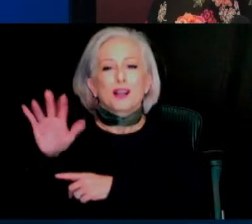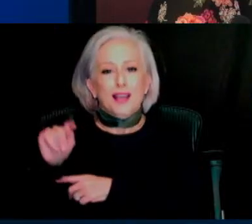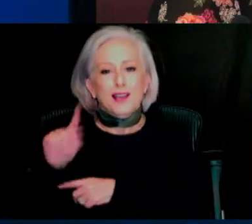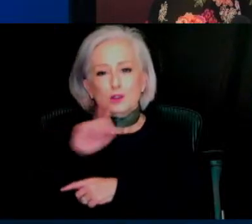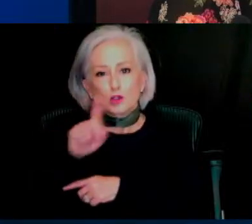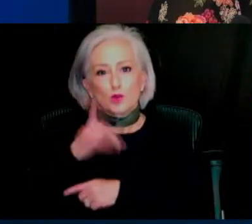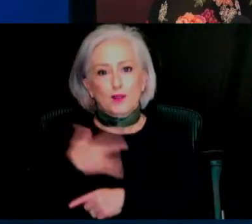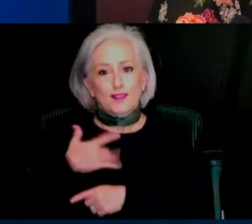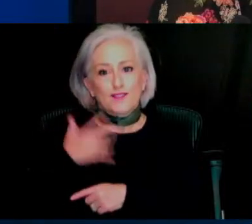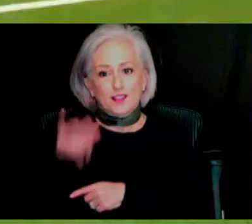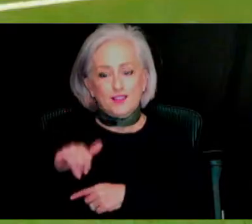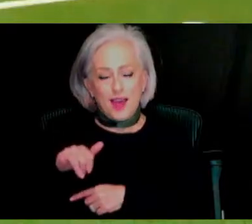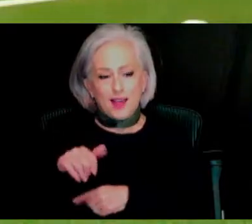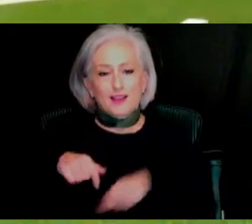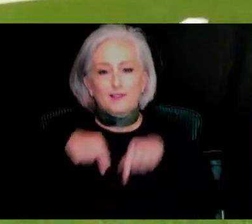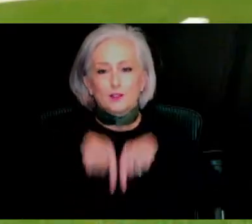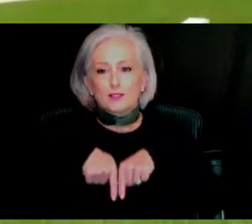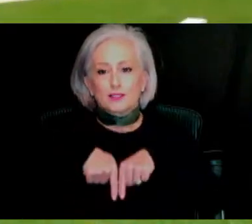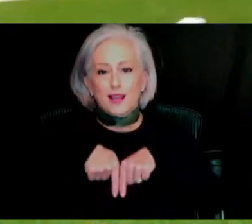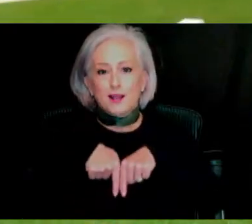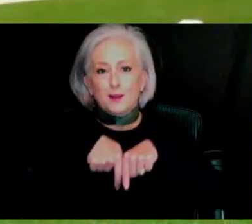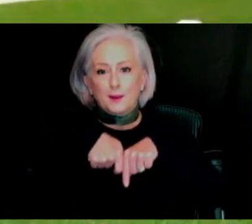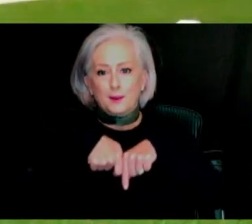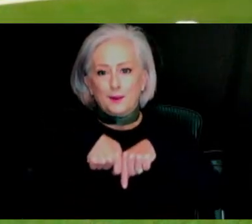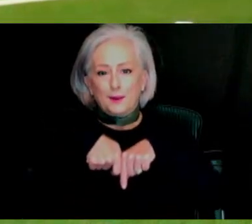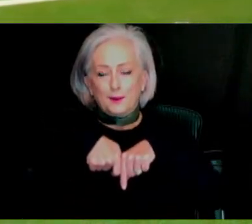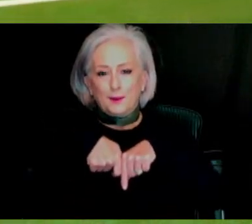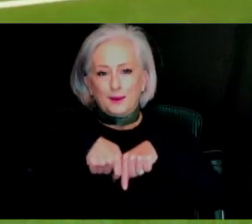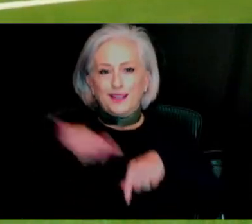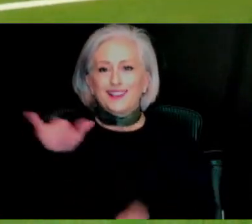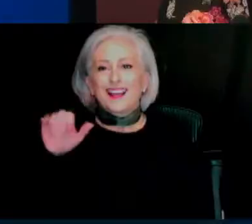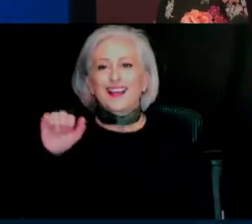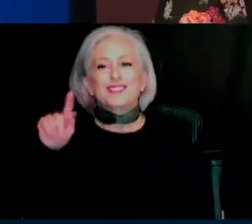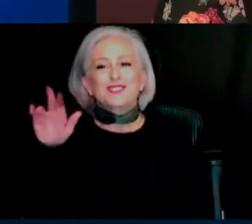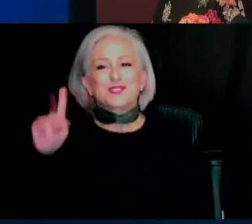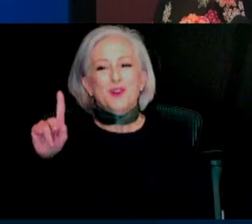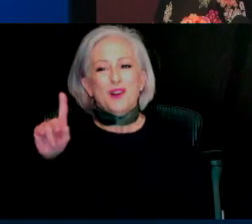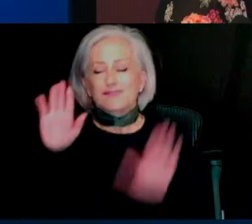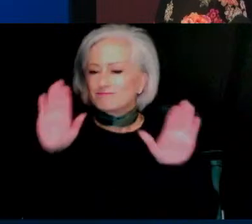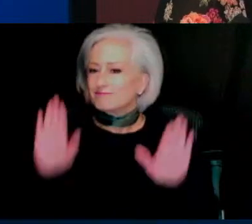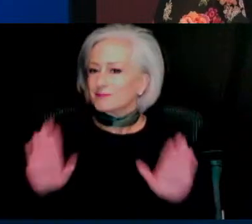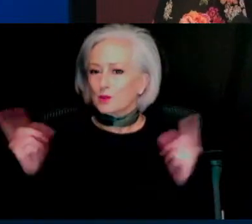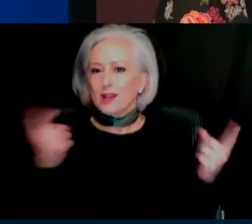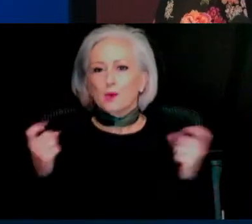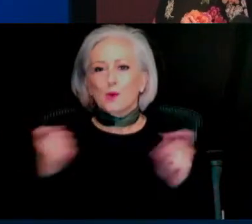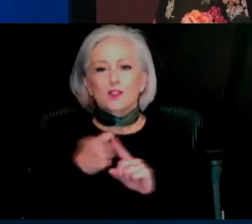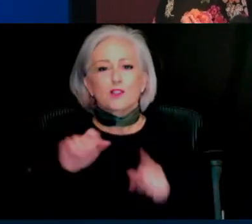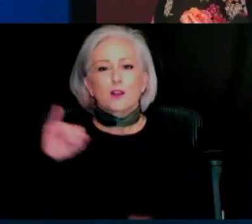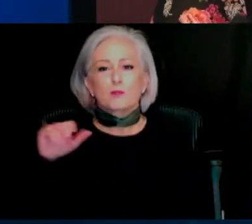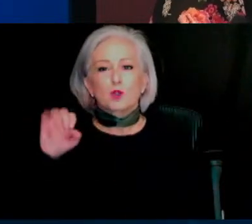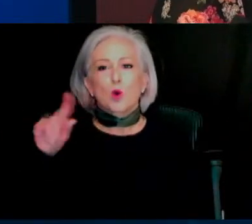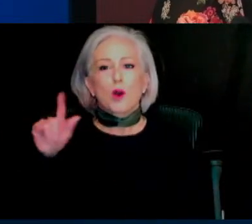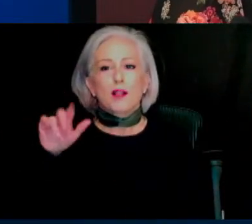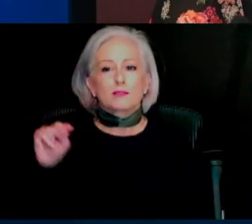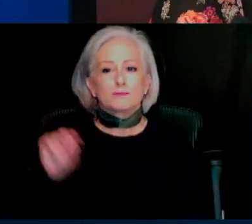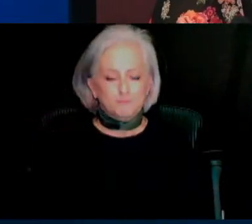on one leg like a stork. Yes. Great question from Joellen. Yes, and Sean wants to know,